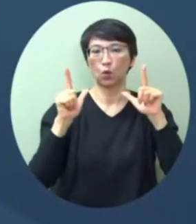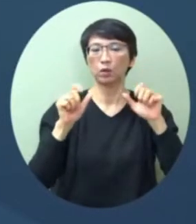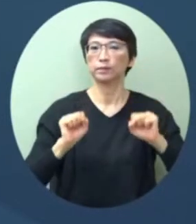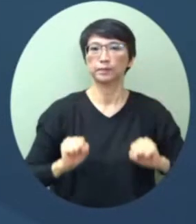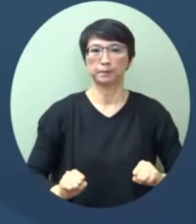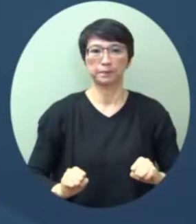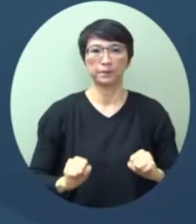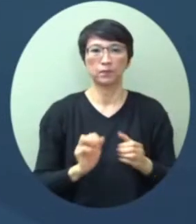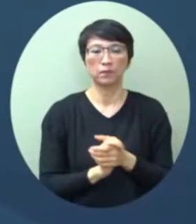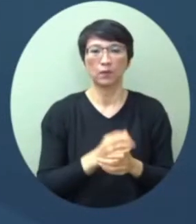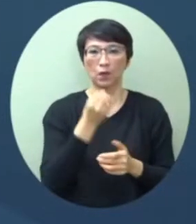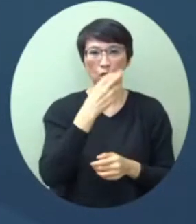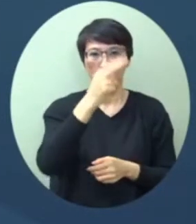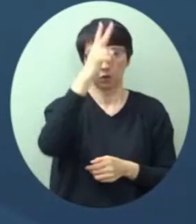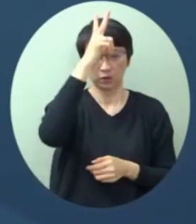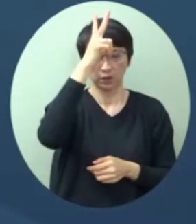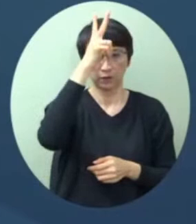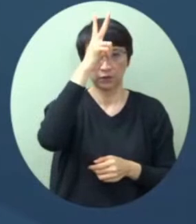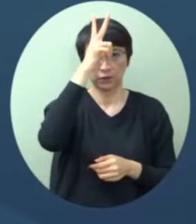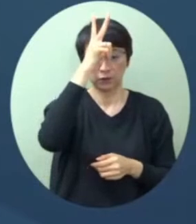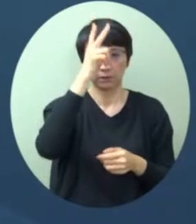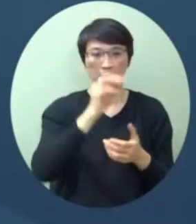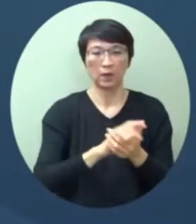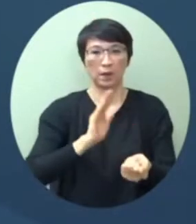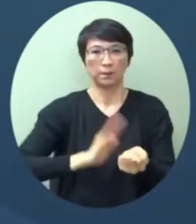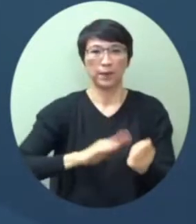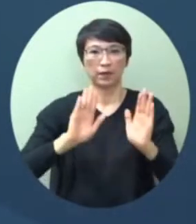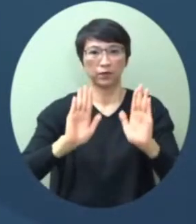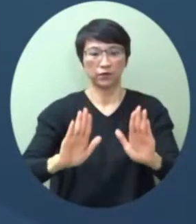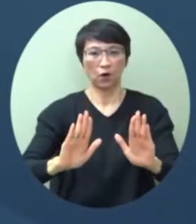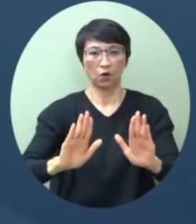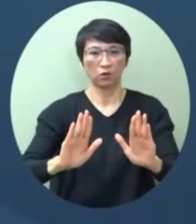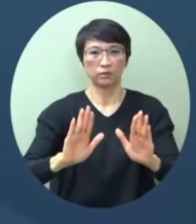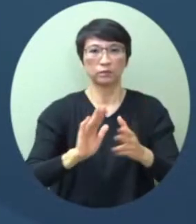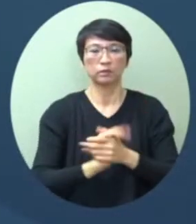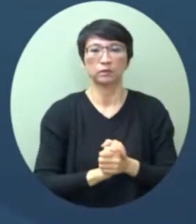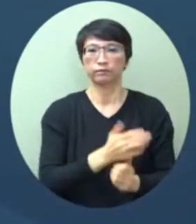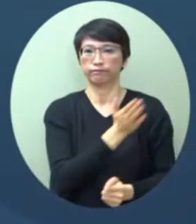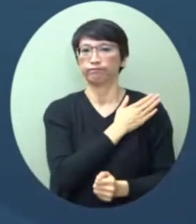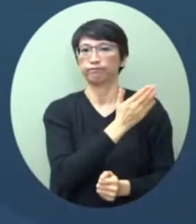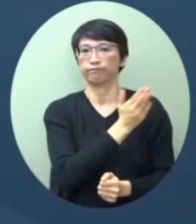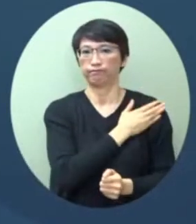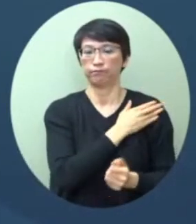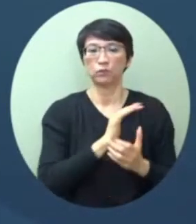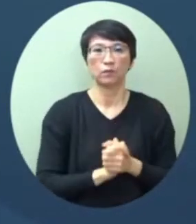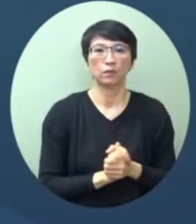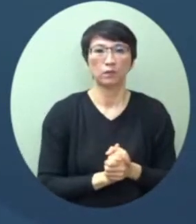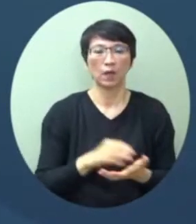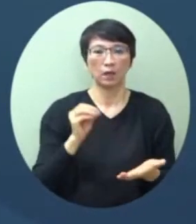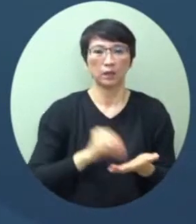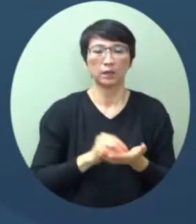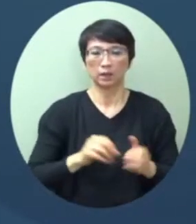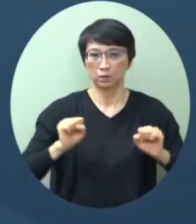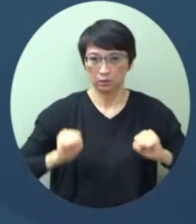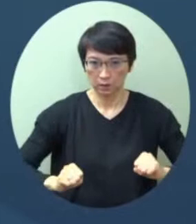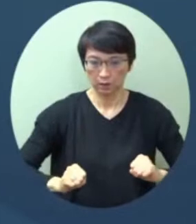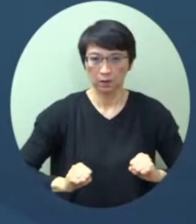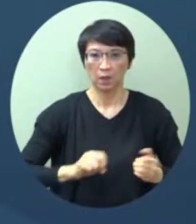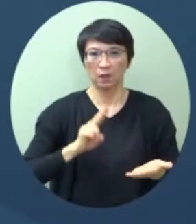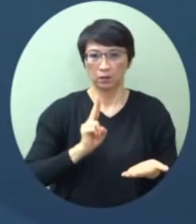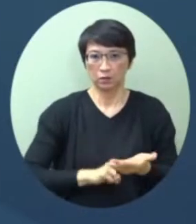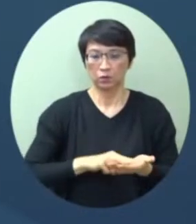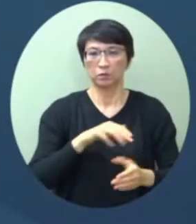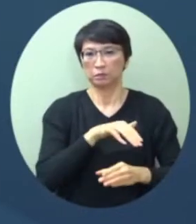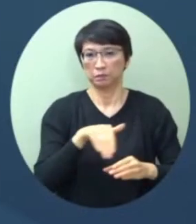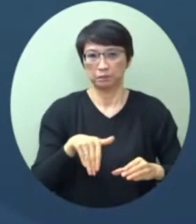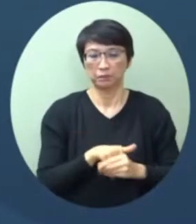our attitude and position. The SL government is holds the main responsibility in this